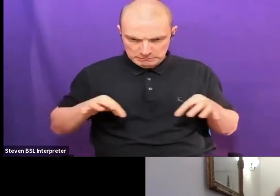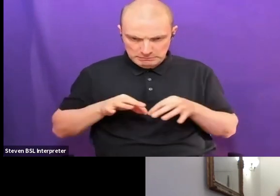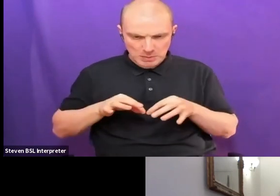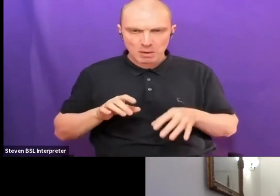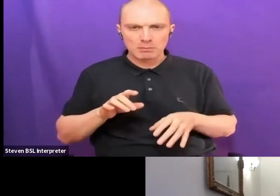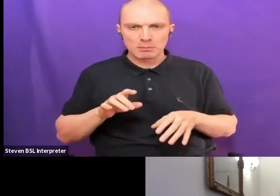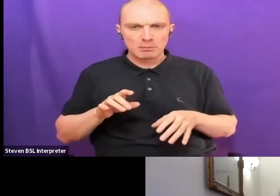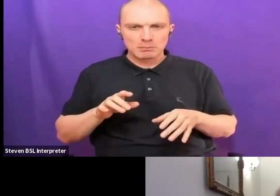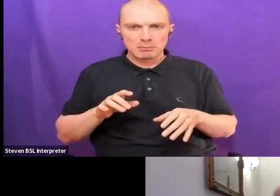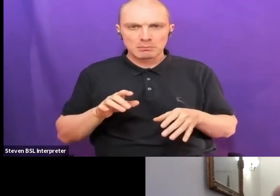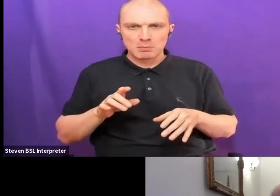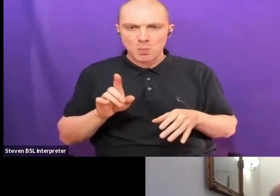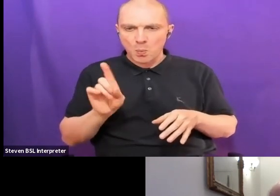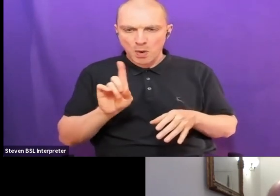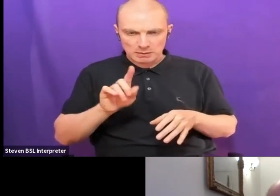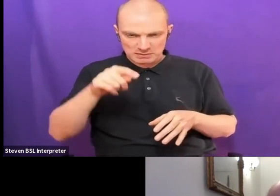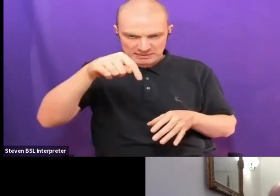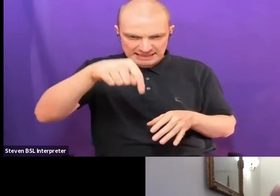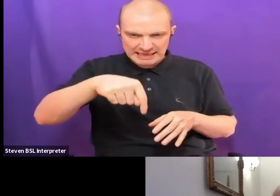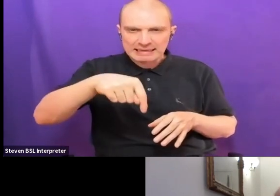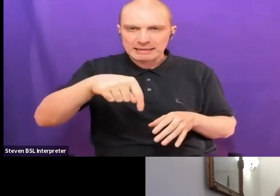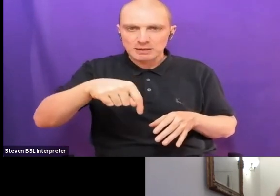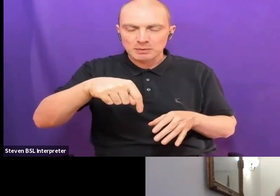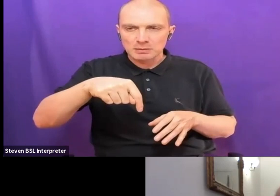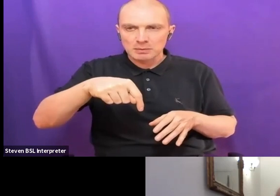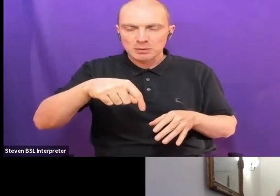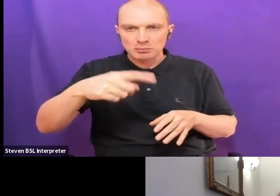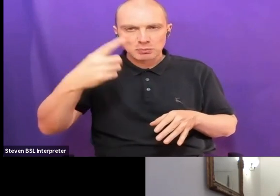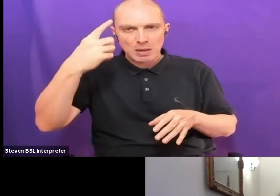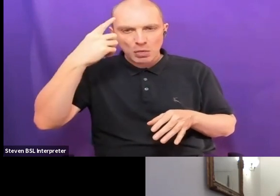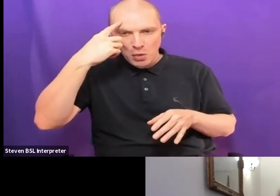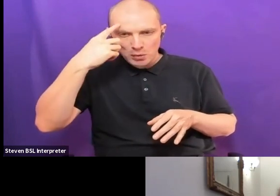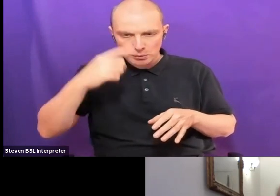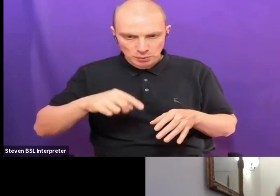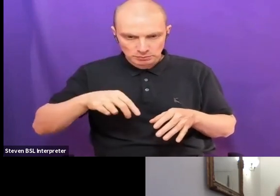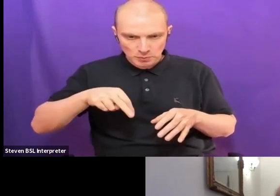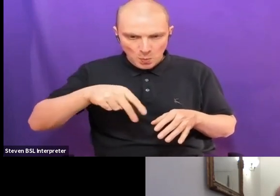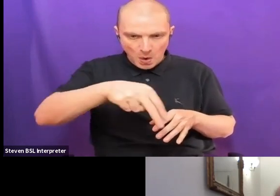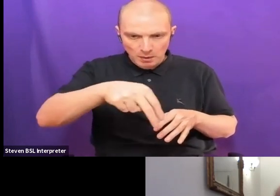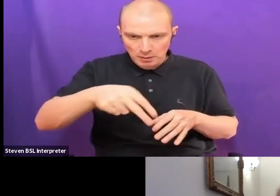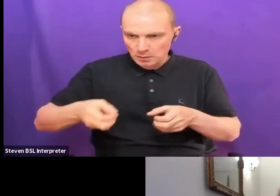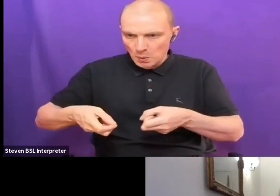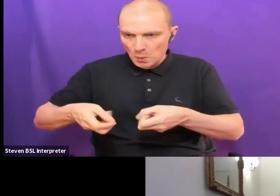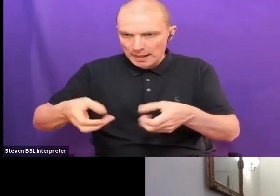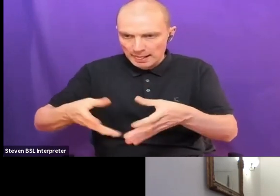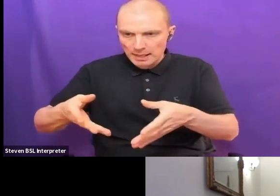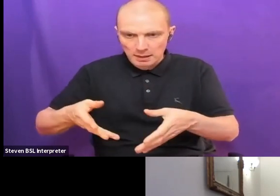as everything within a 20-minute walk, wheel or cycle. Because if we're talking about cycling, that could be